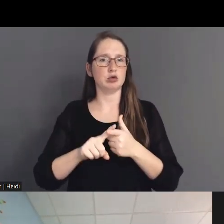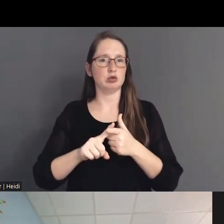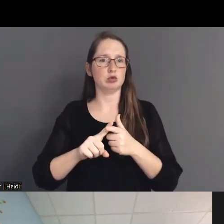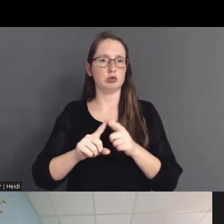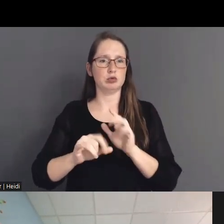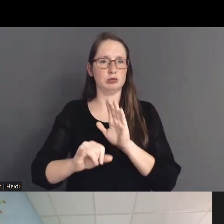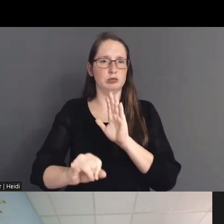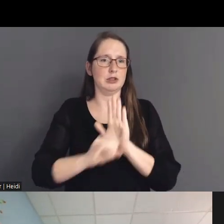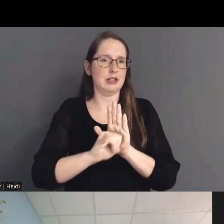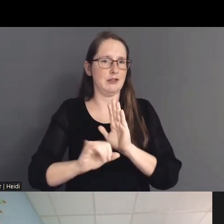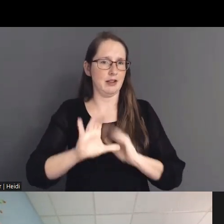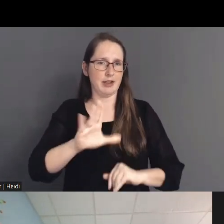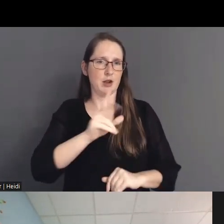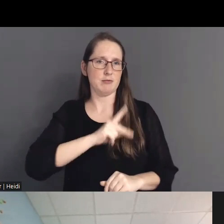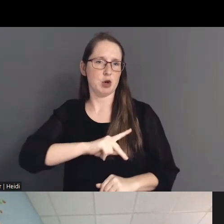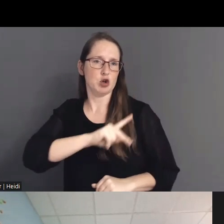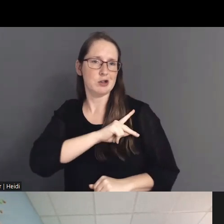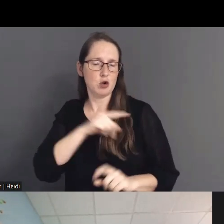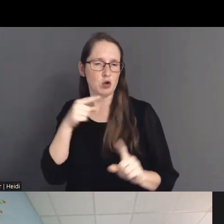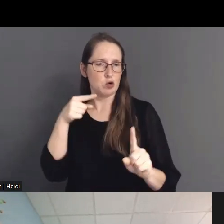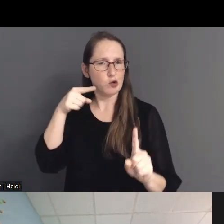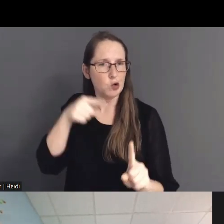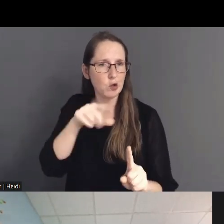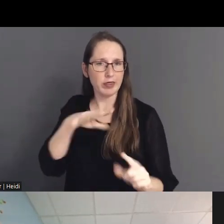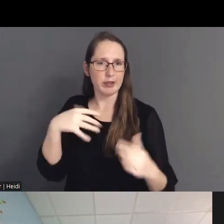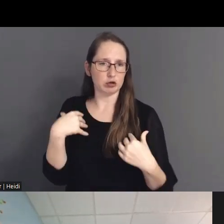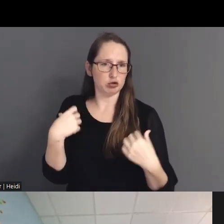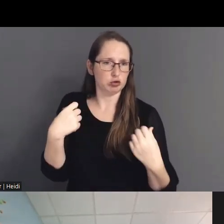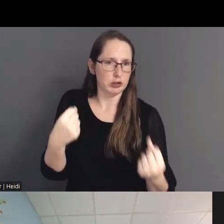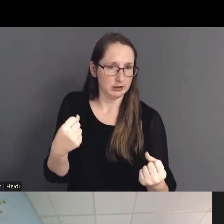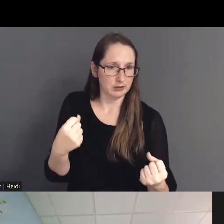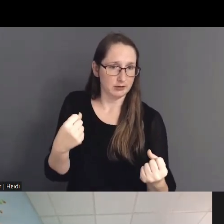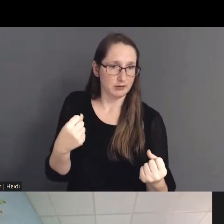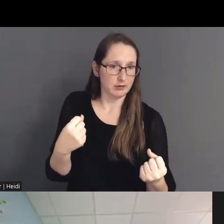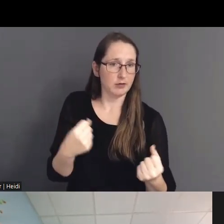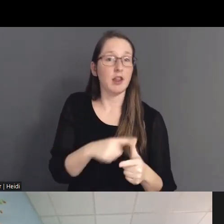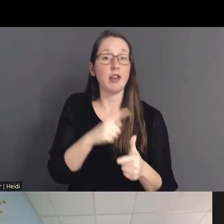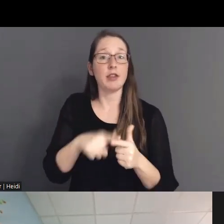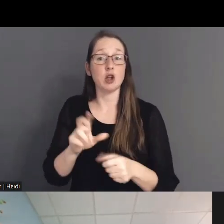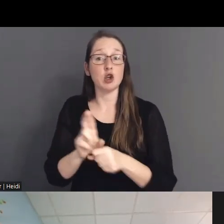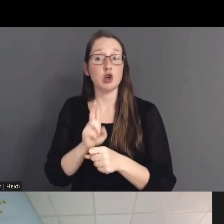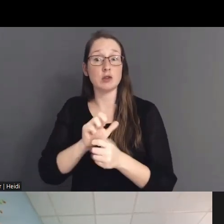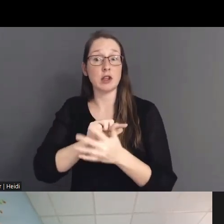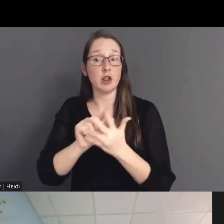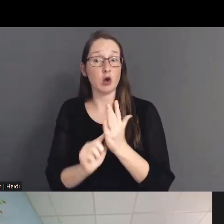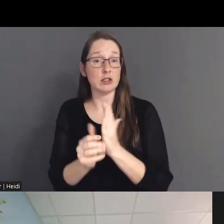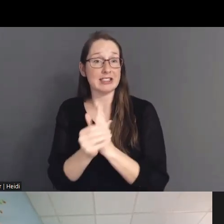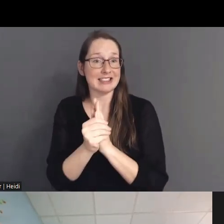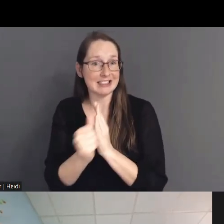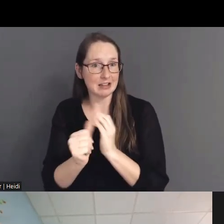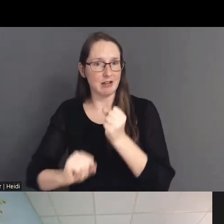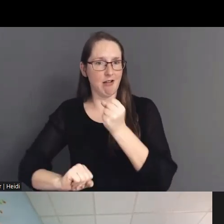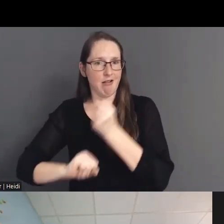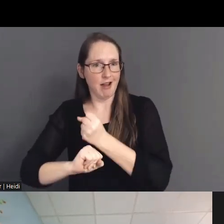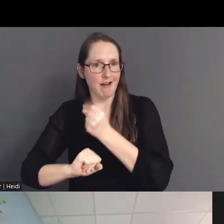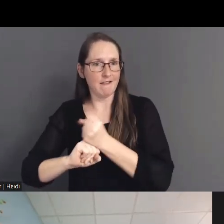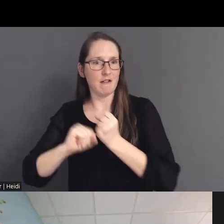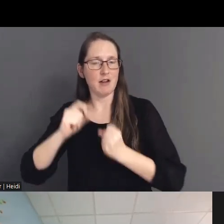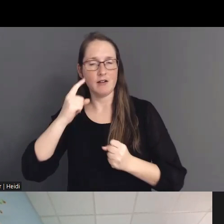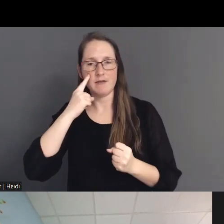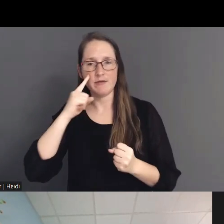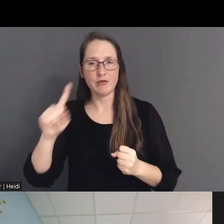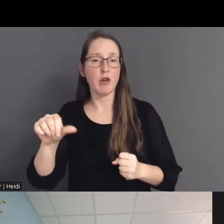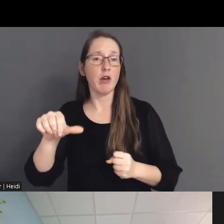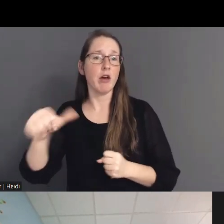identify their personal goals and strengths, and then use those skills to advocate for